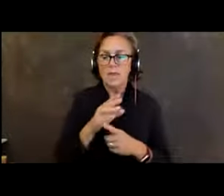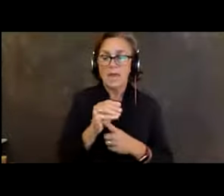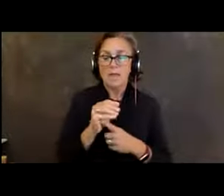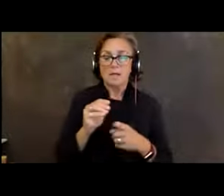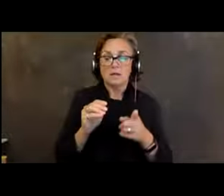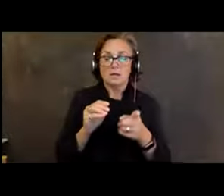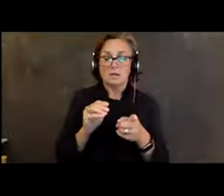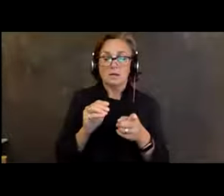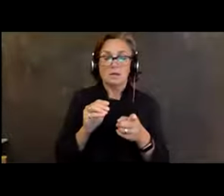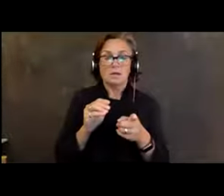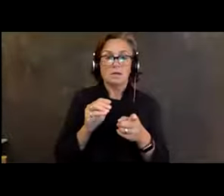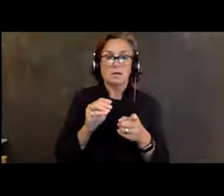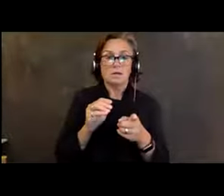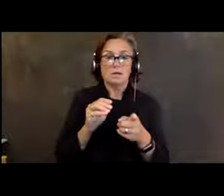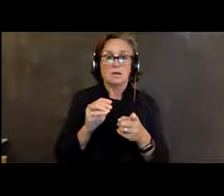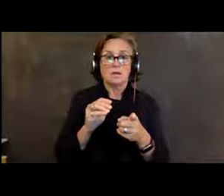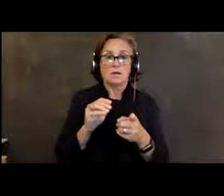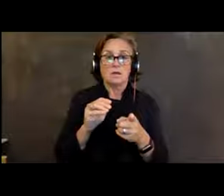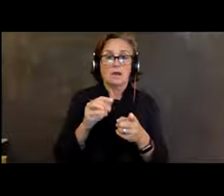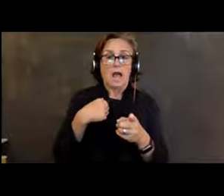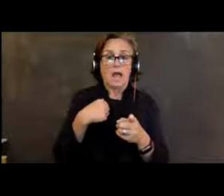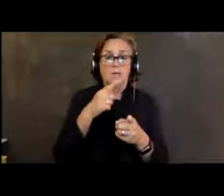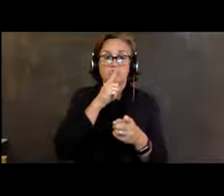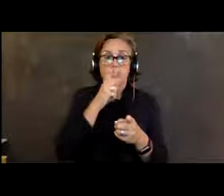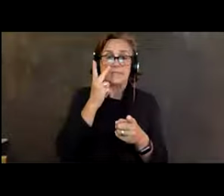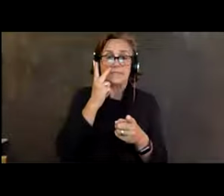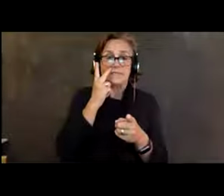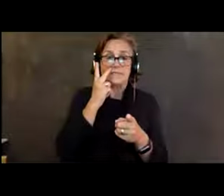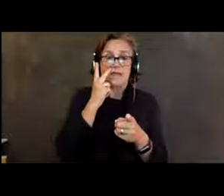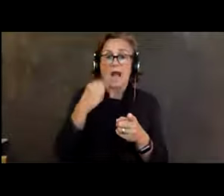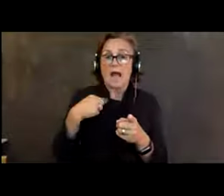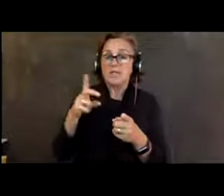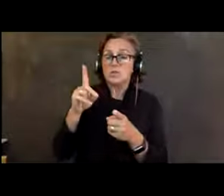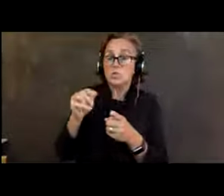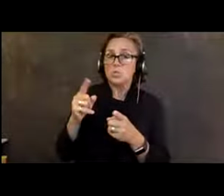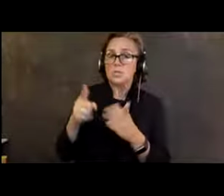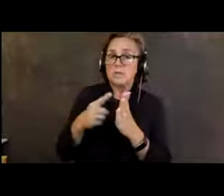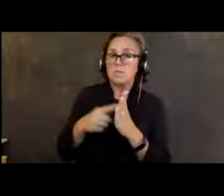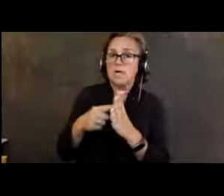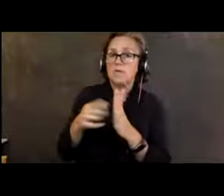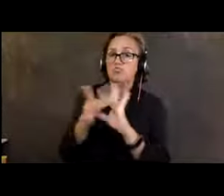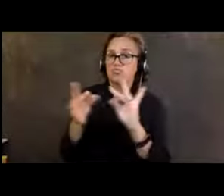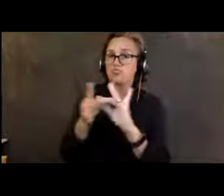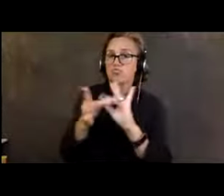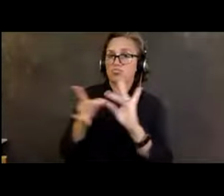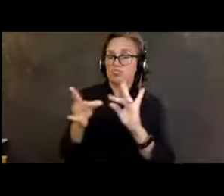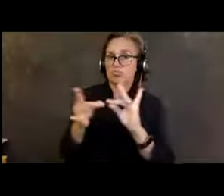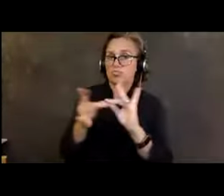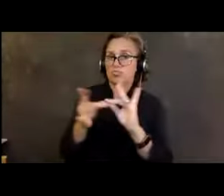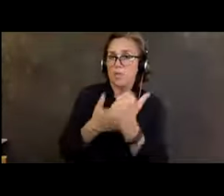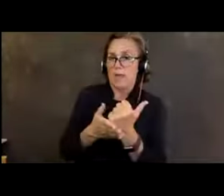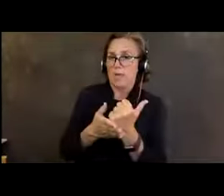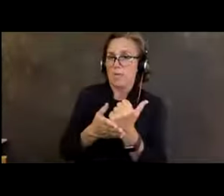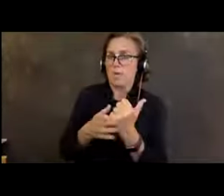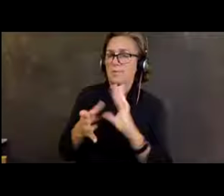a lot. I just go in, right, and just tell my kids, oh, this, and that. And what I've learned as a parent is